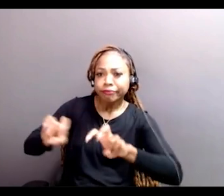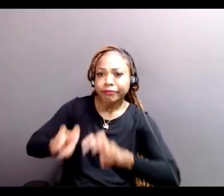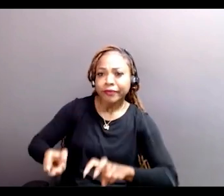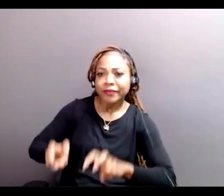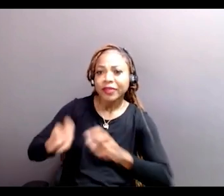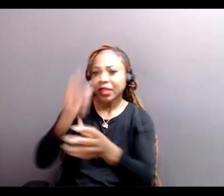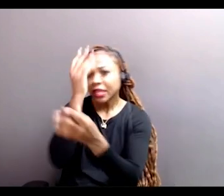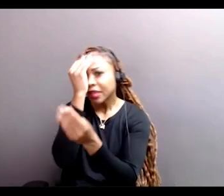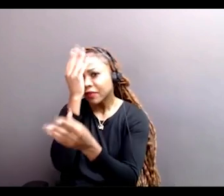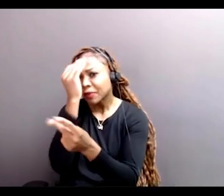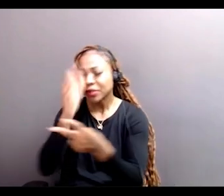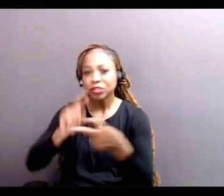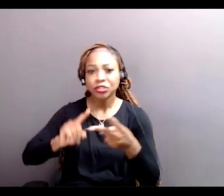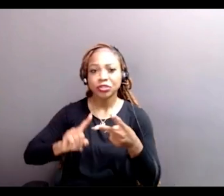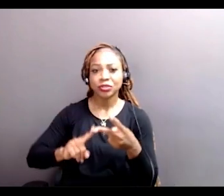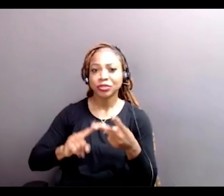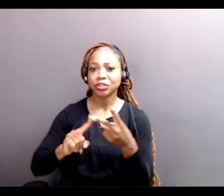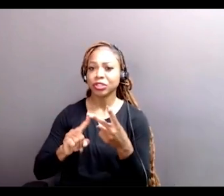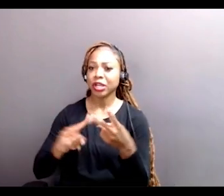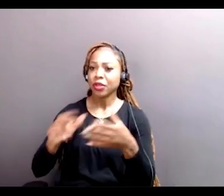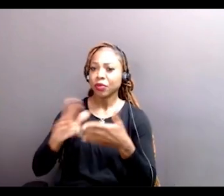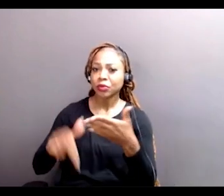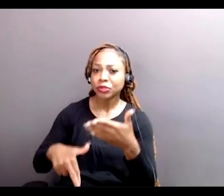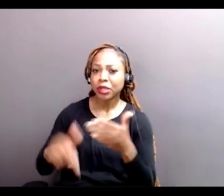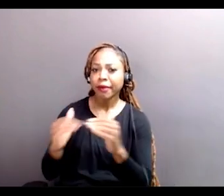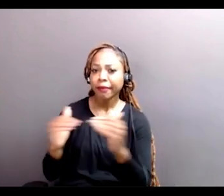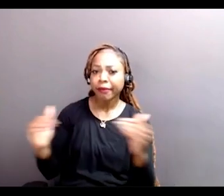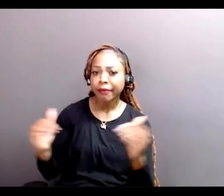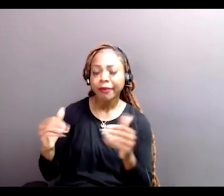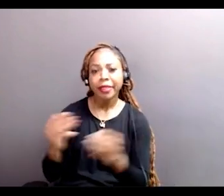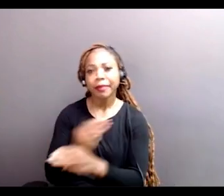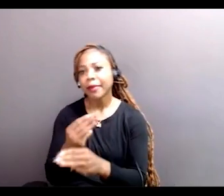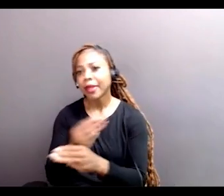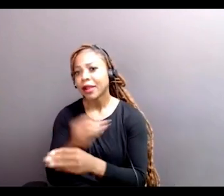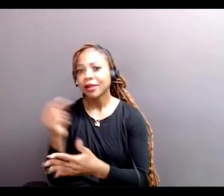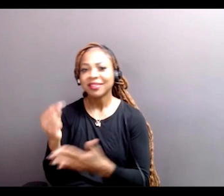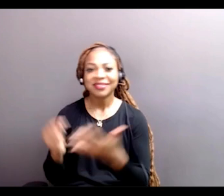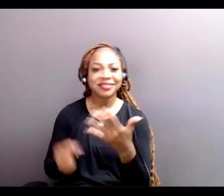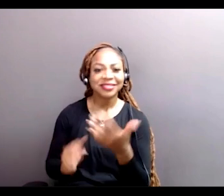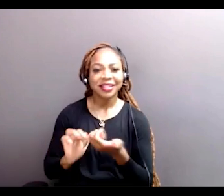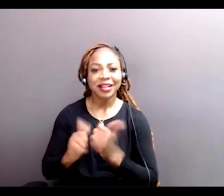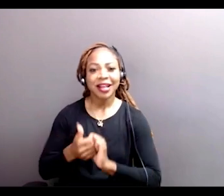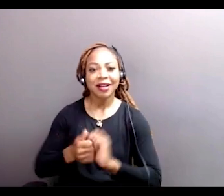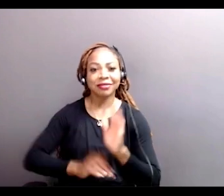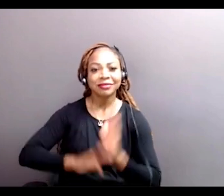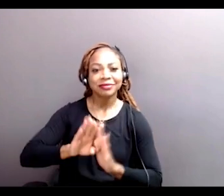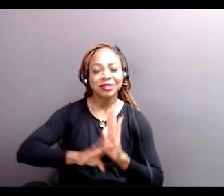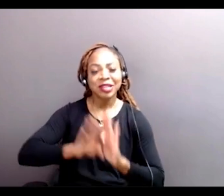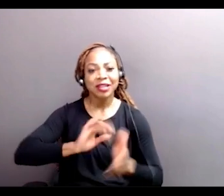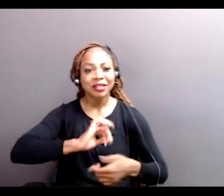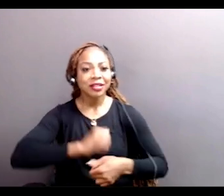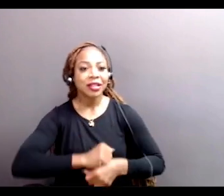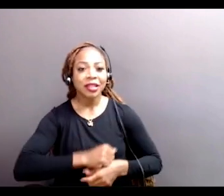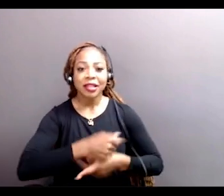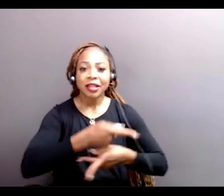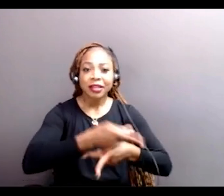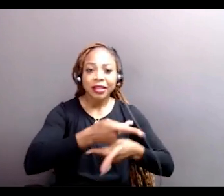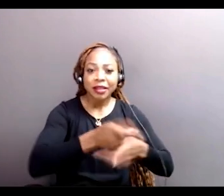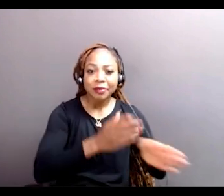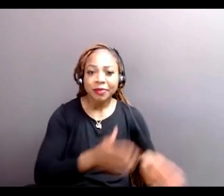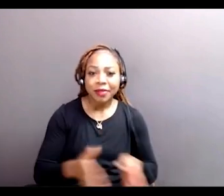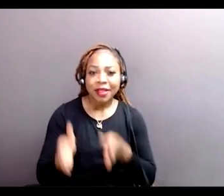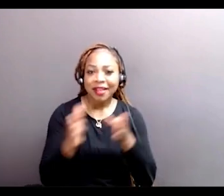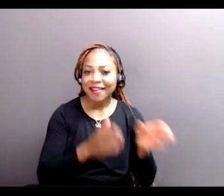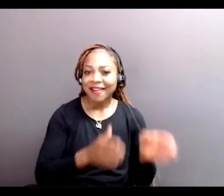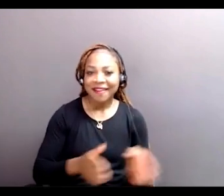not objective. The equations are not objective that we used in developing a care plan in